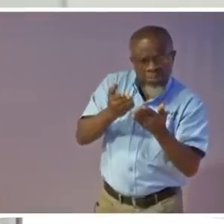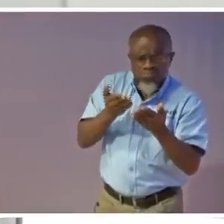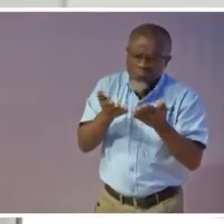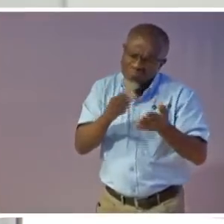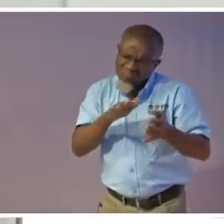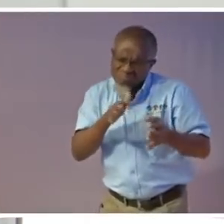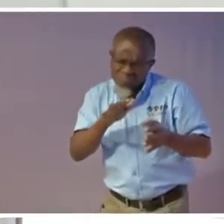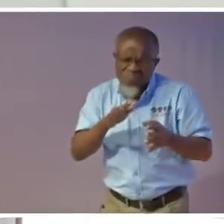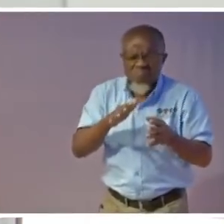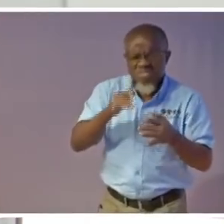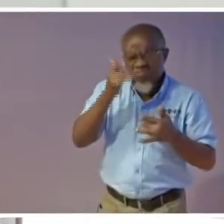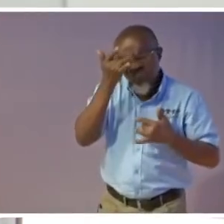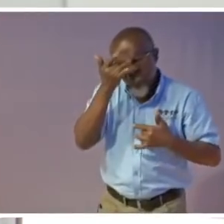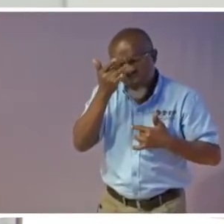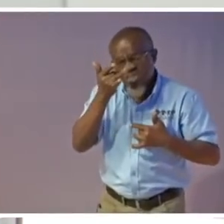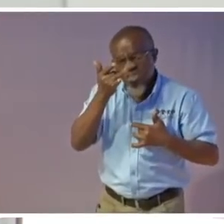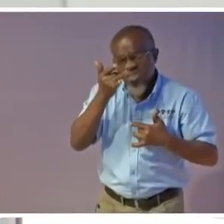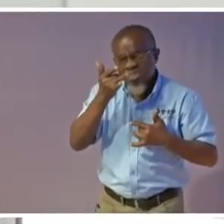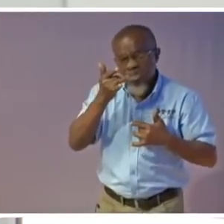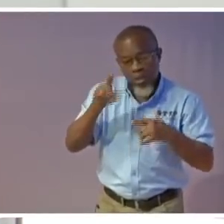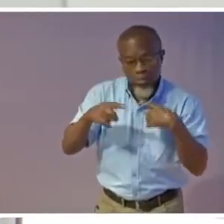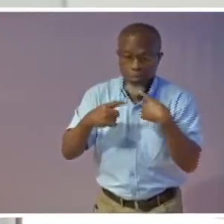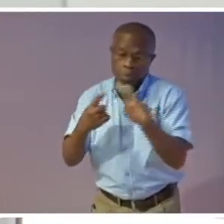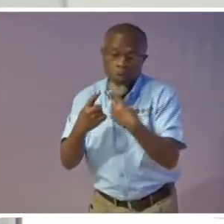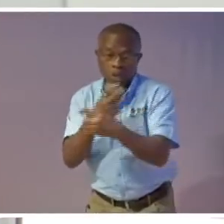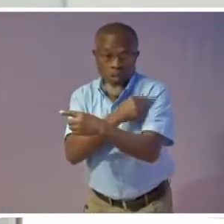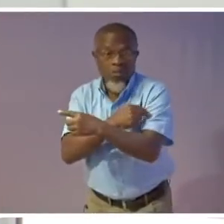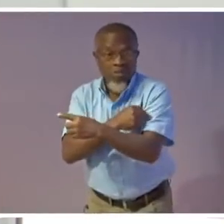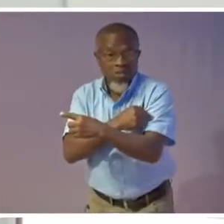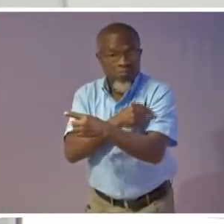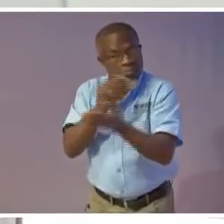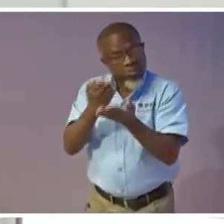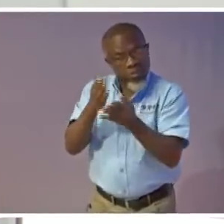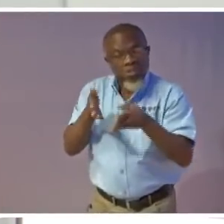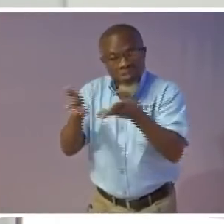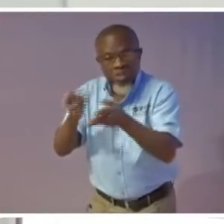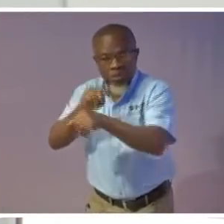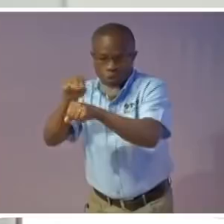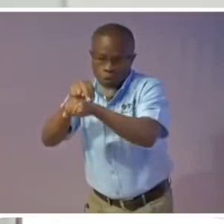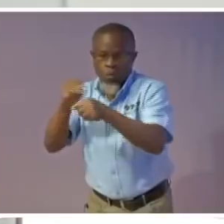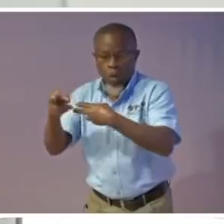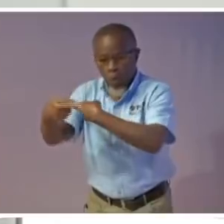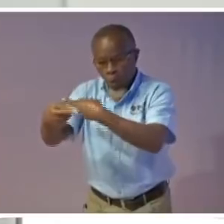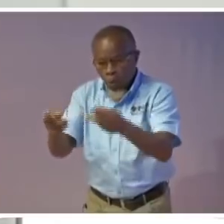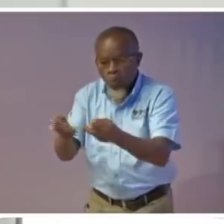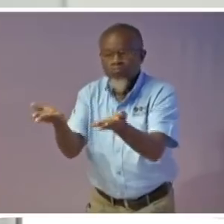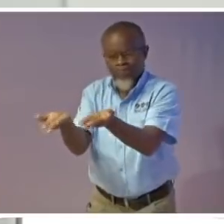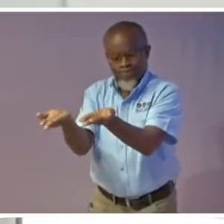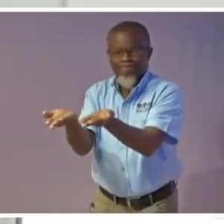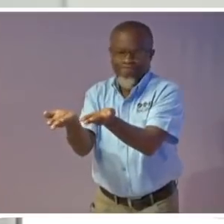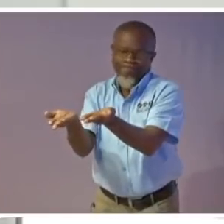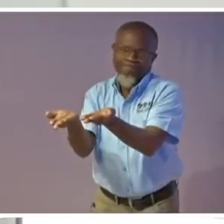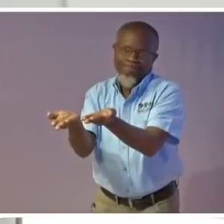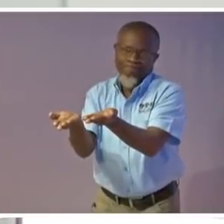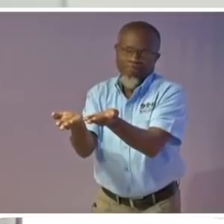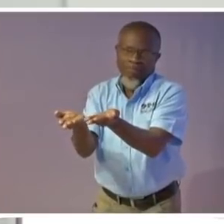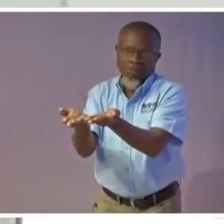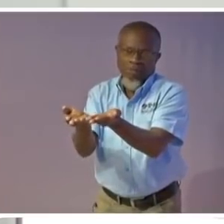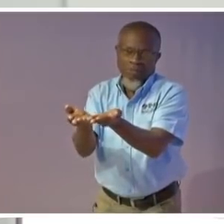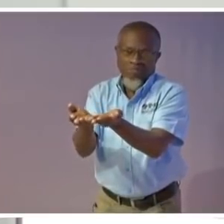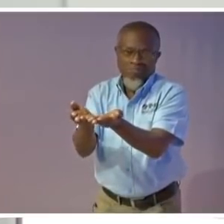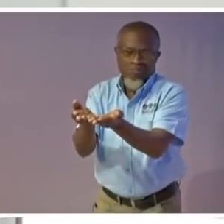oxygen, possibly just by a face mask, and where you are conscious, as opposed to seeking care when you are